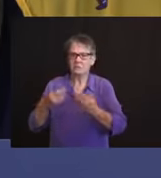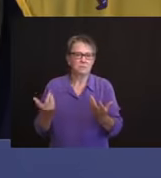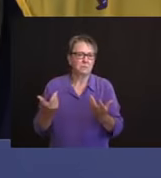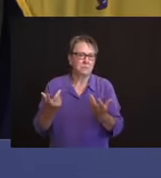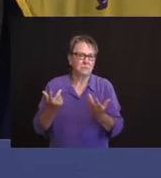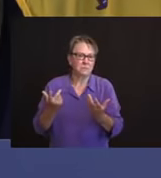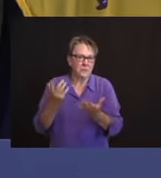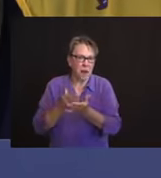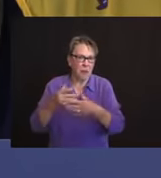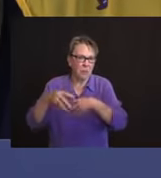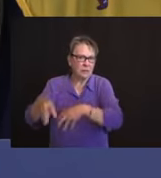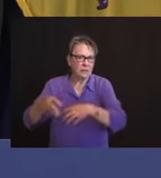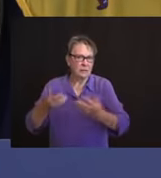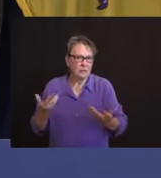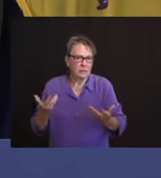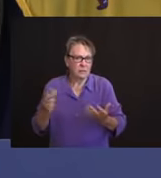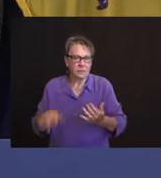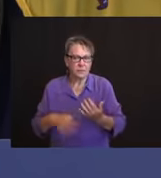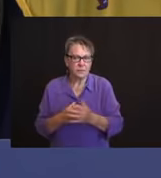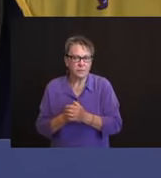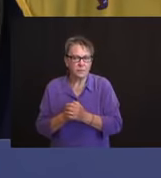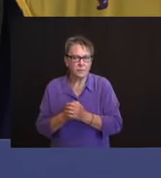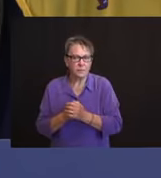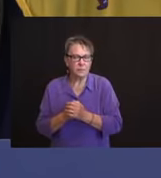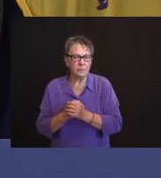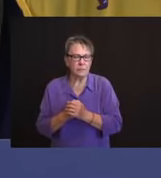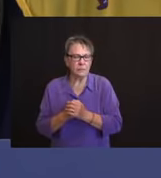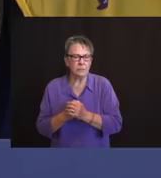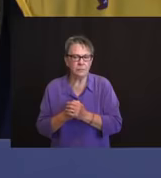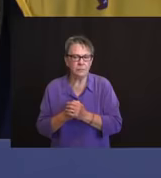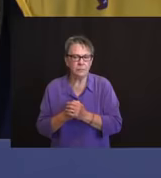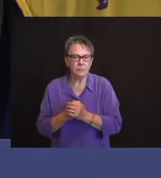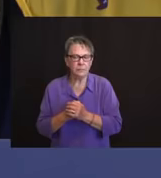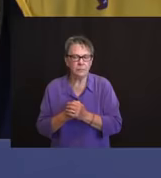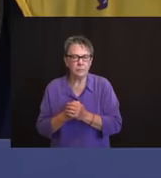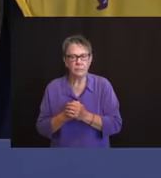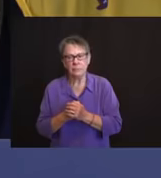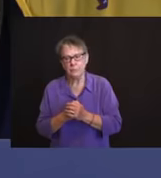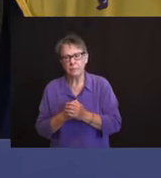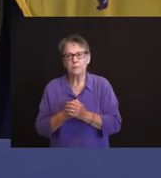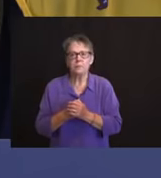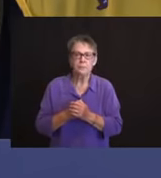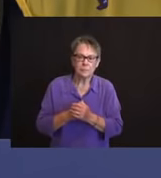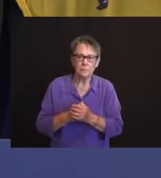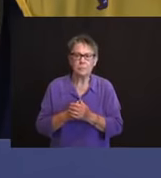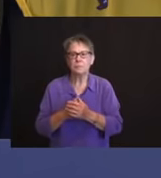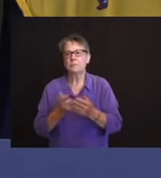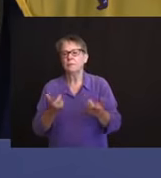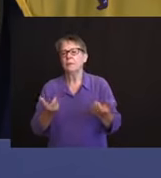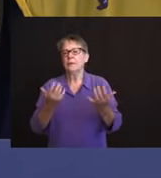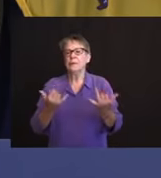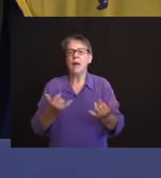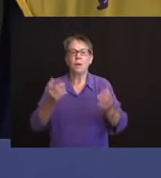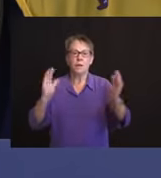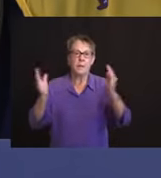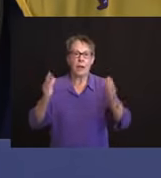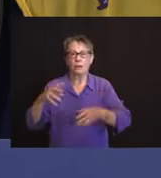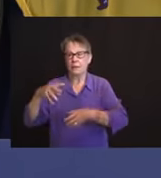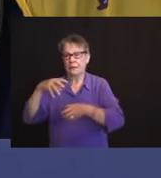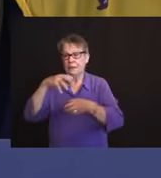as chief counsel. He may want to come in. Again, inside versus outside is a different reality.